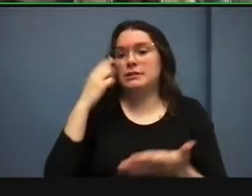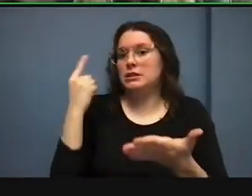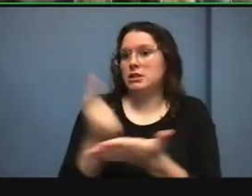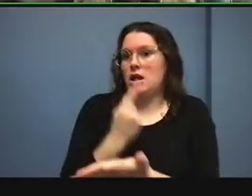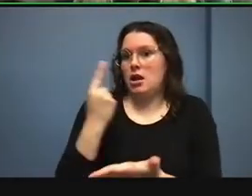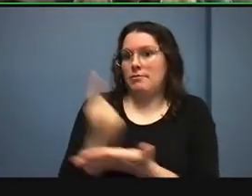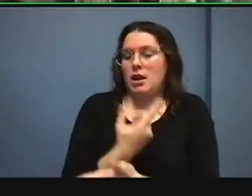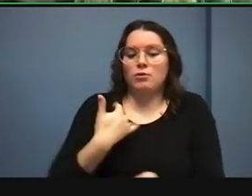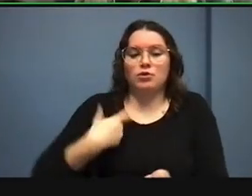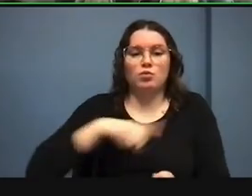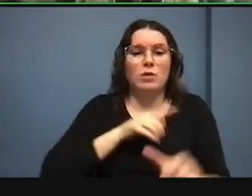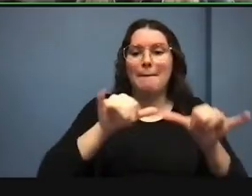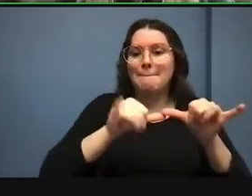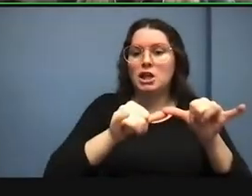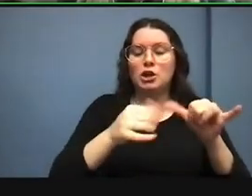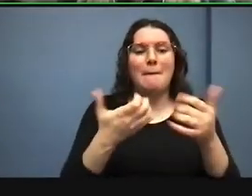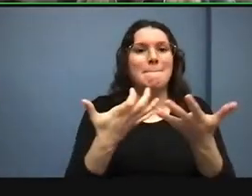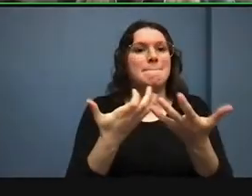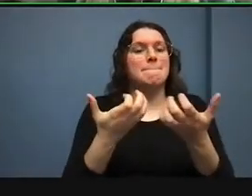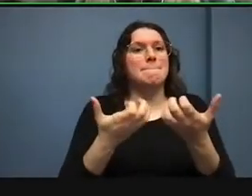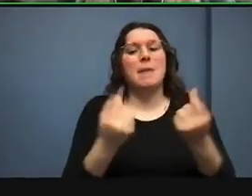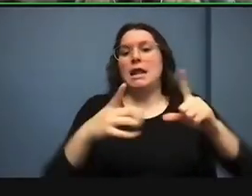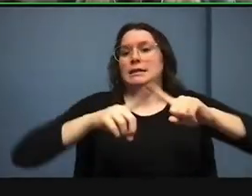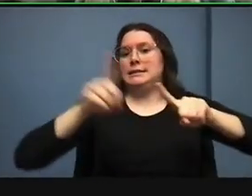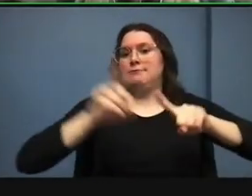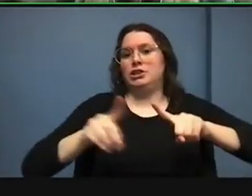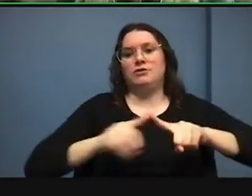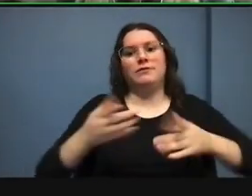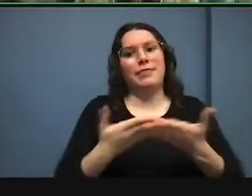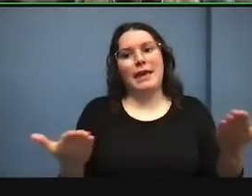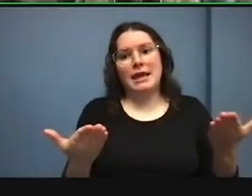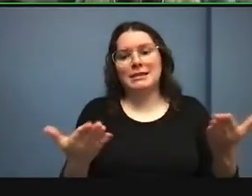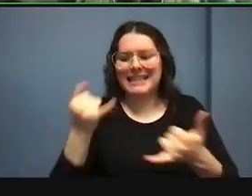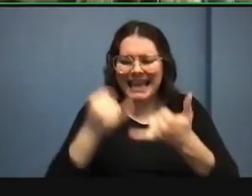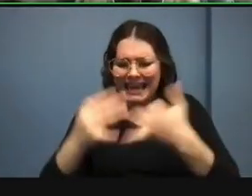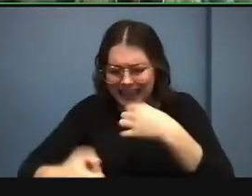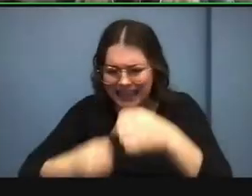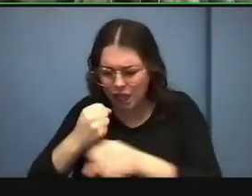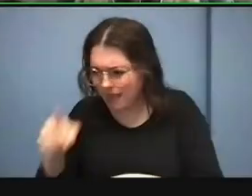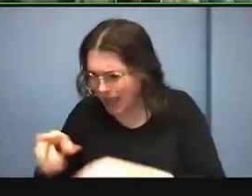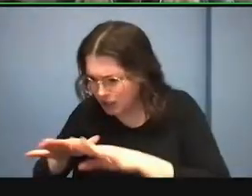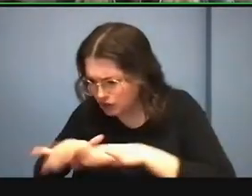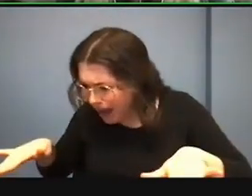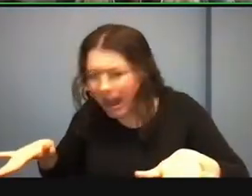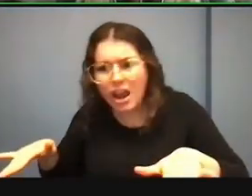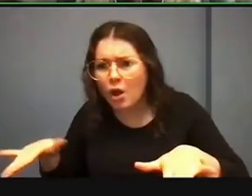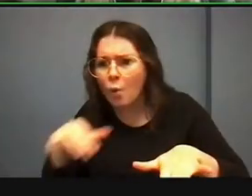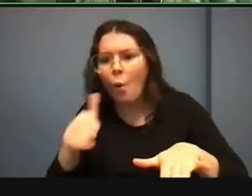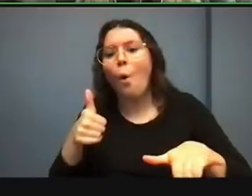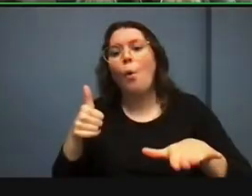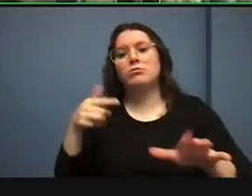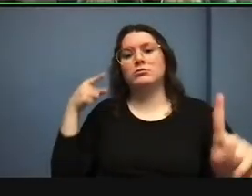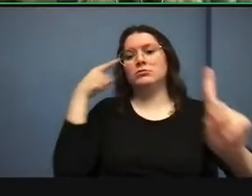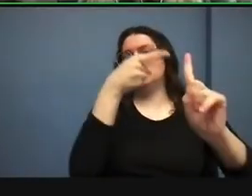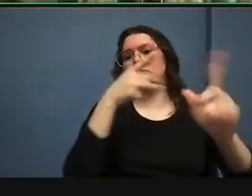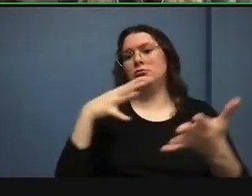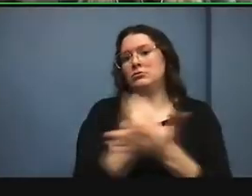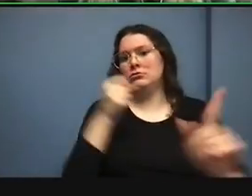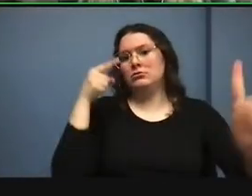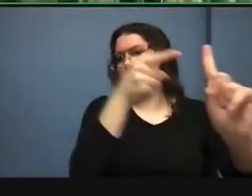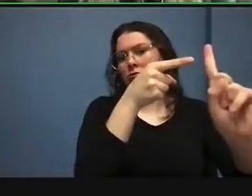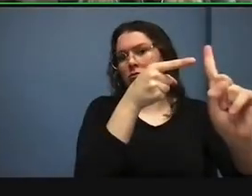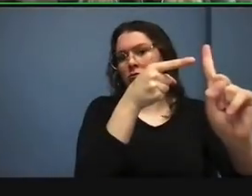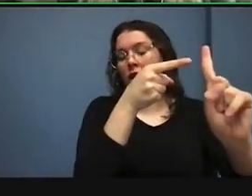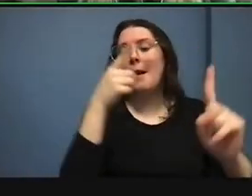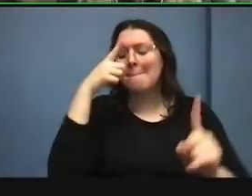Sometimes we're measuring so many things that at the end of the year, that child is not going to meet that goal because we're trying